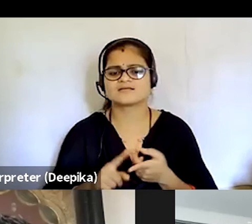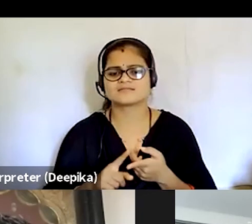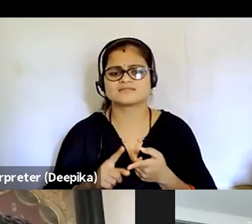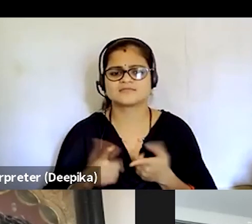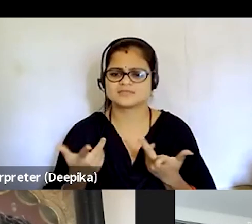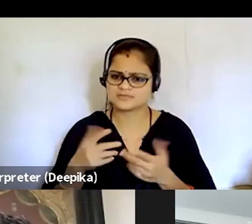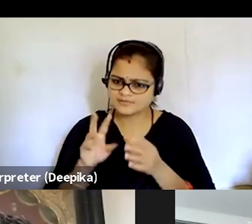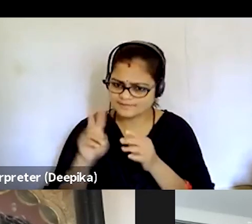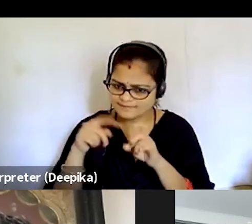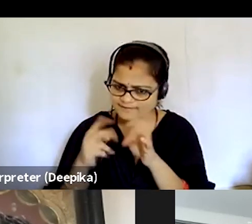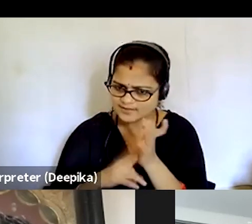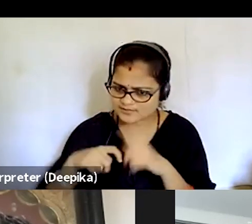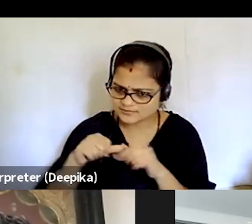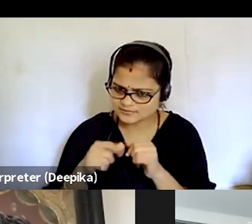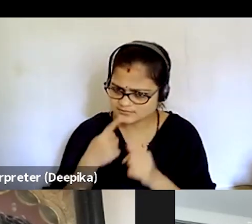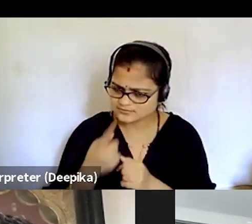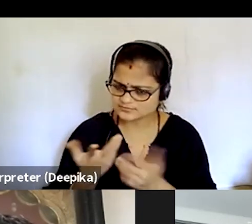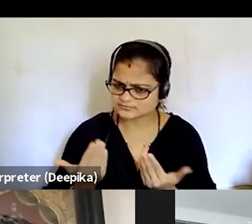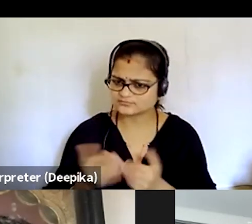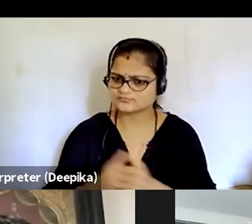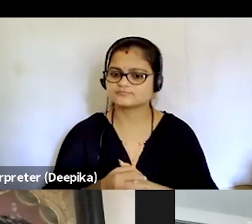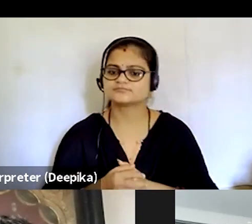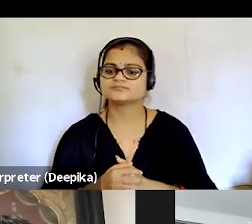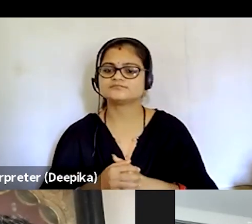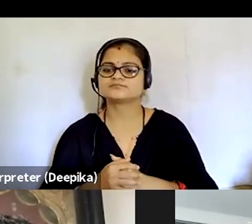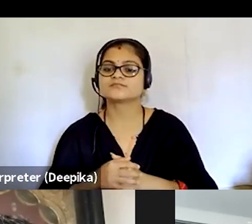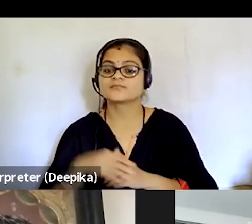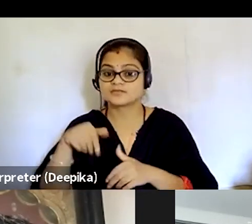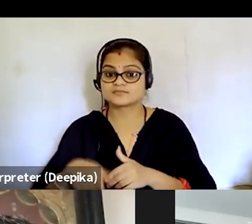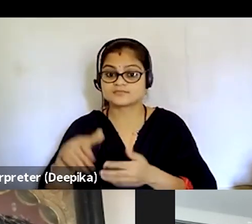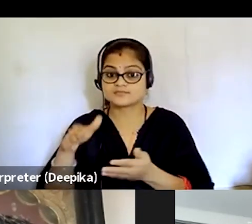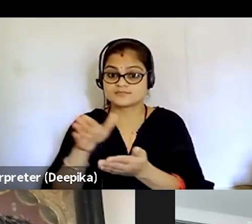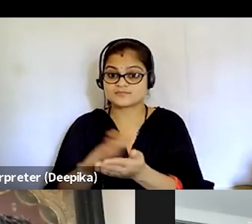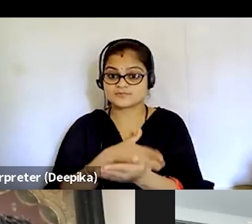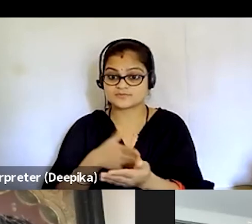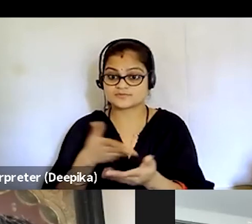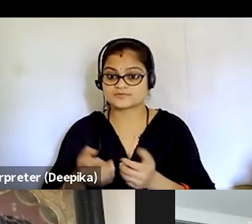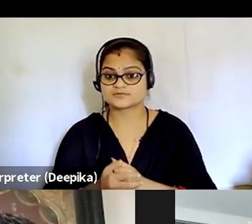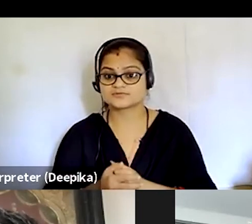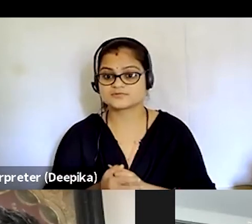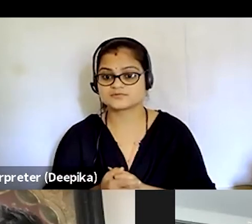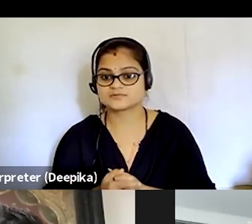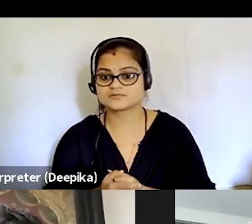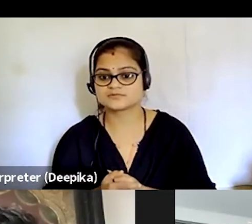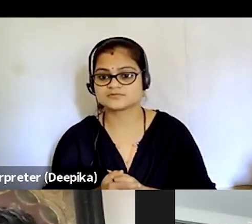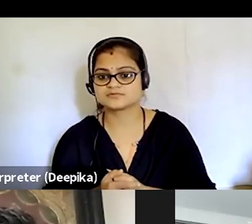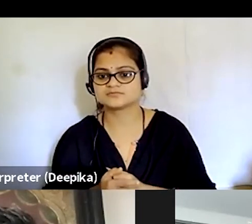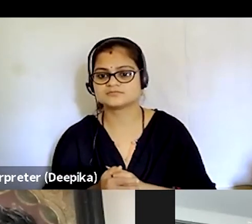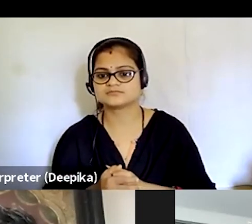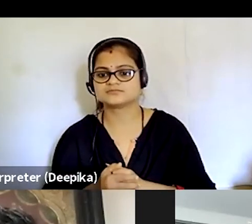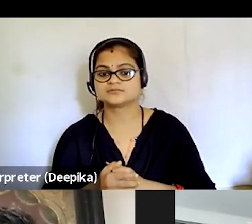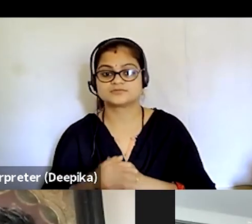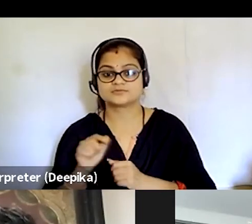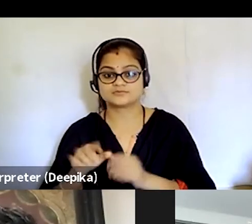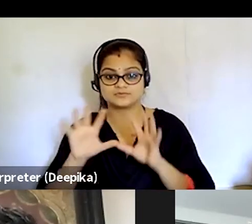Venkat, would you like to go first? Yeah, I think music is here to stay, despite what we're going through, and this is globally, not